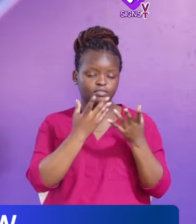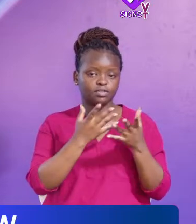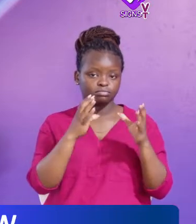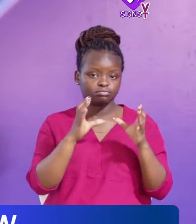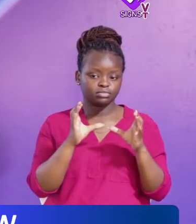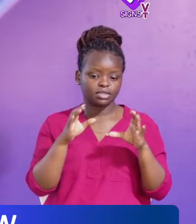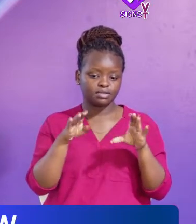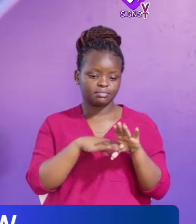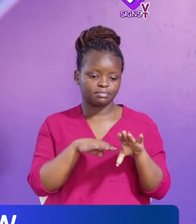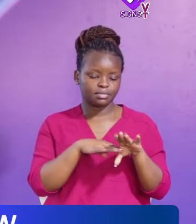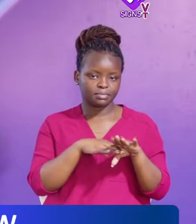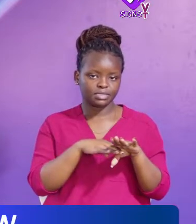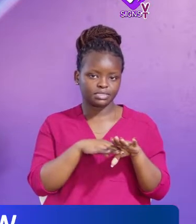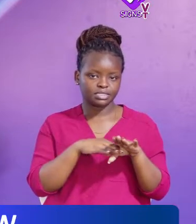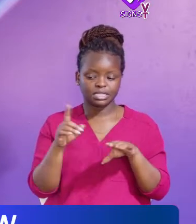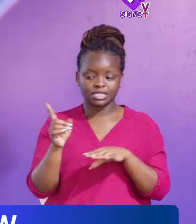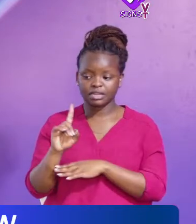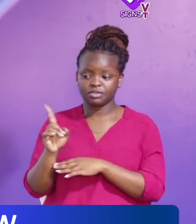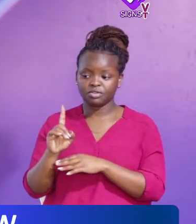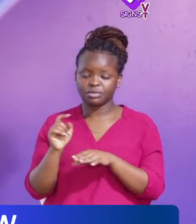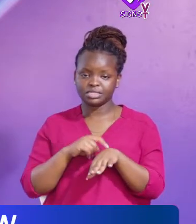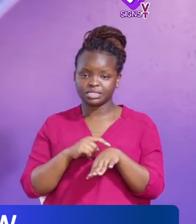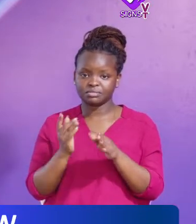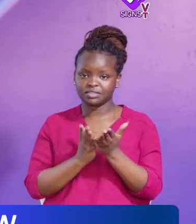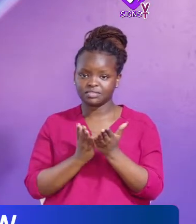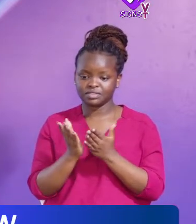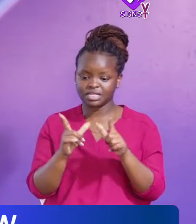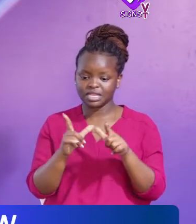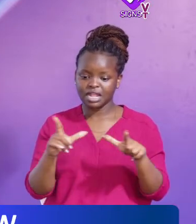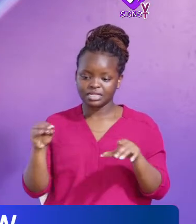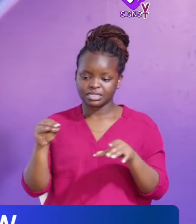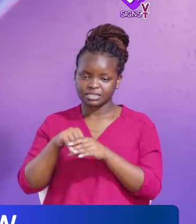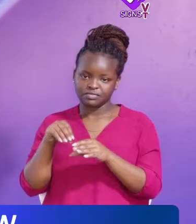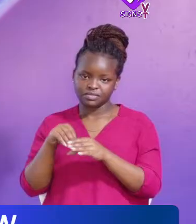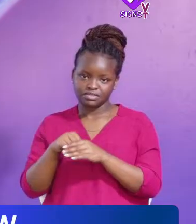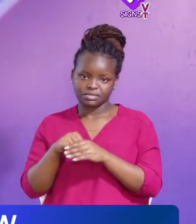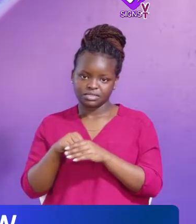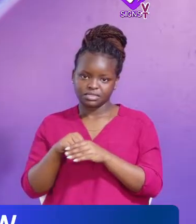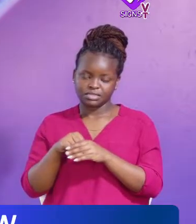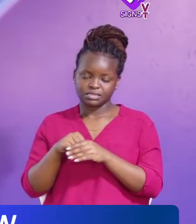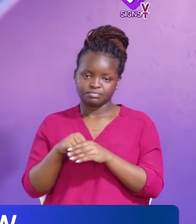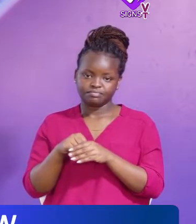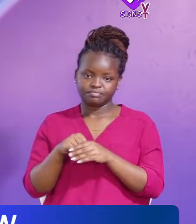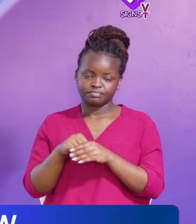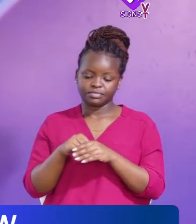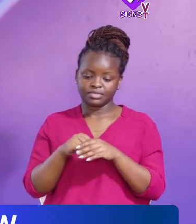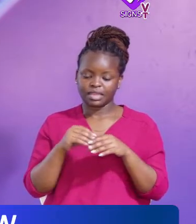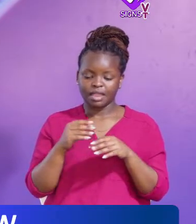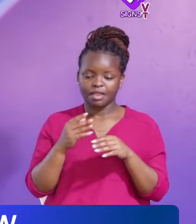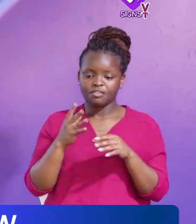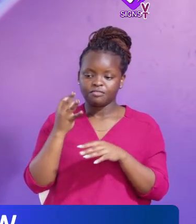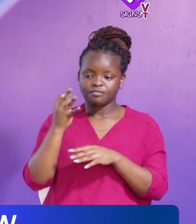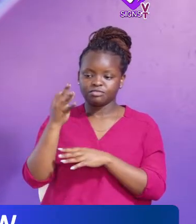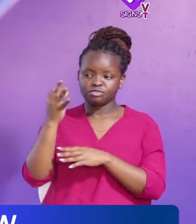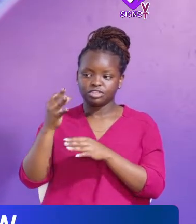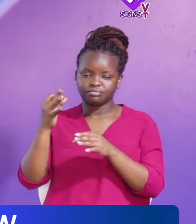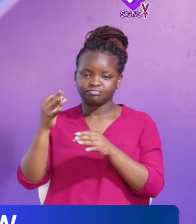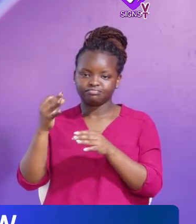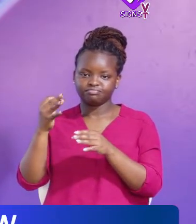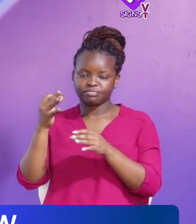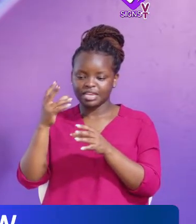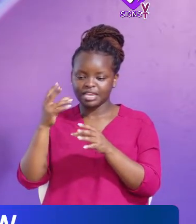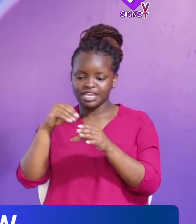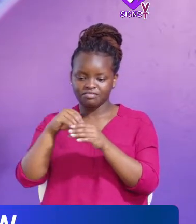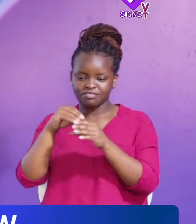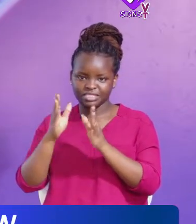a service in Nairobi about a potential land investment. Prospective investors bought into the project, paid